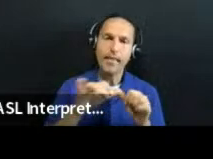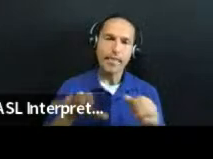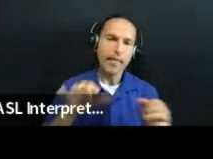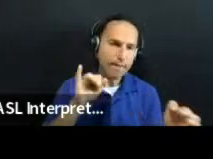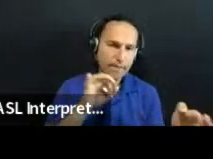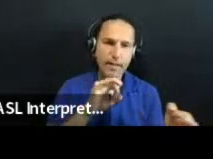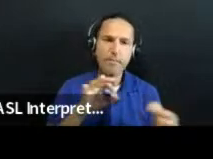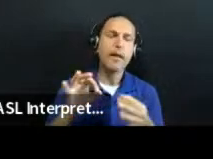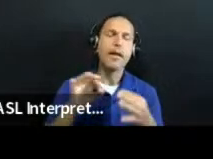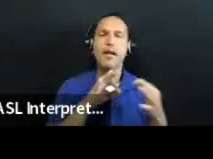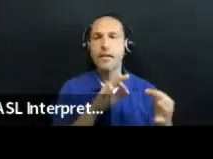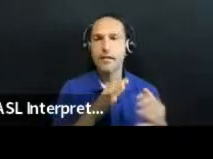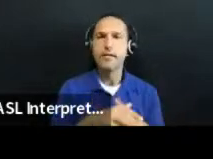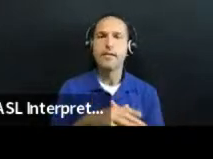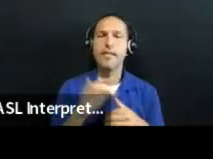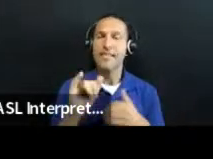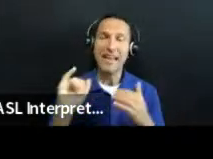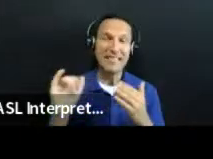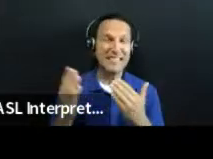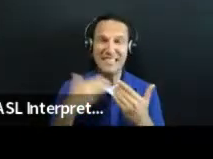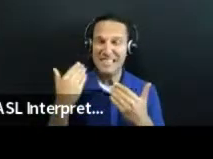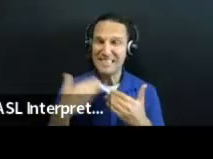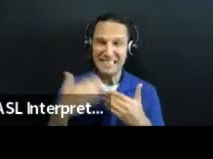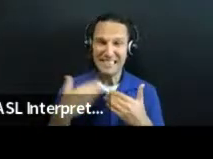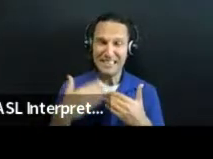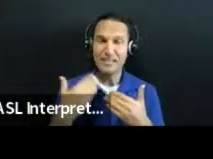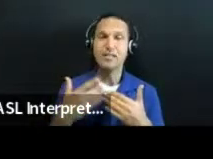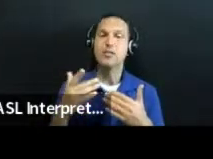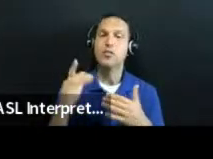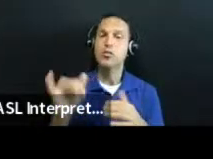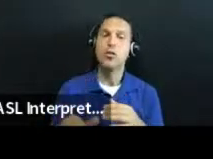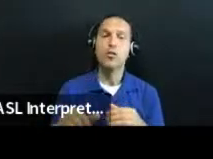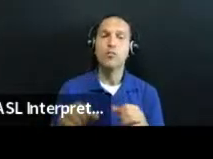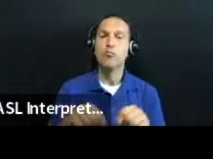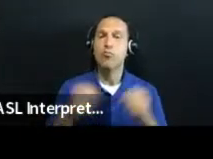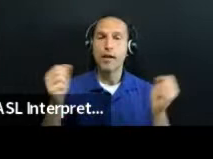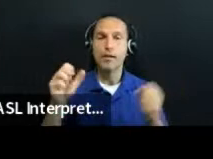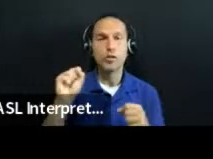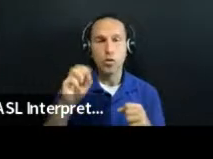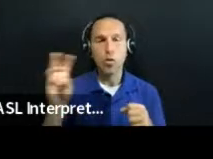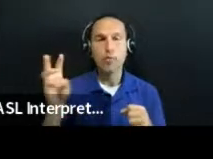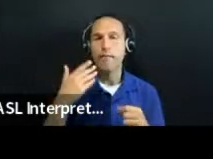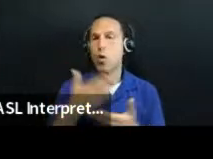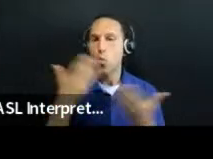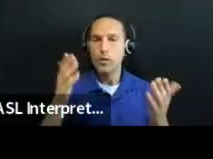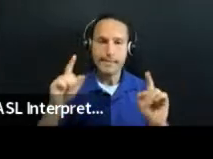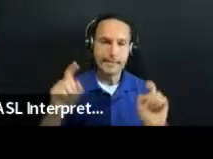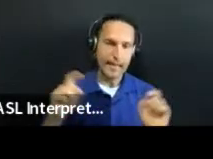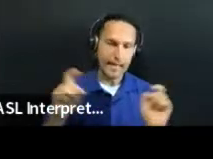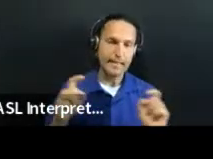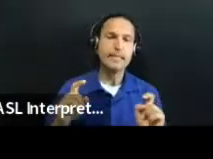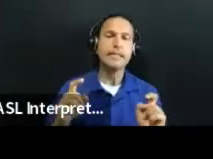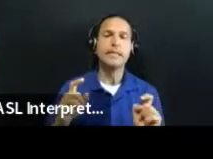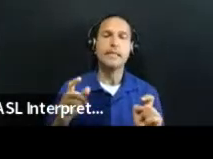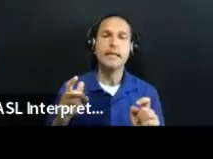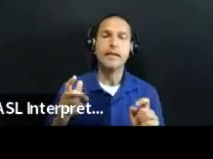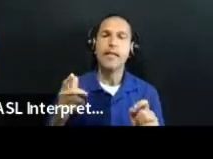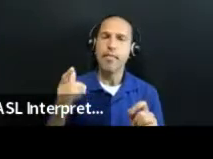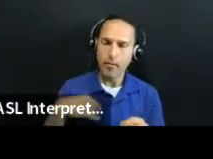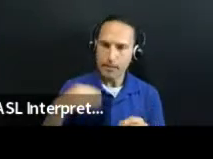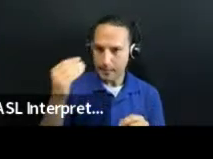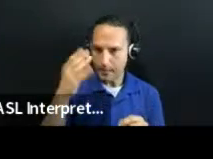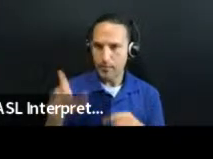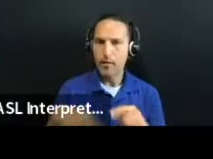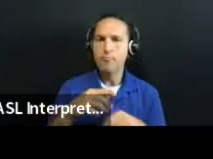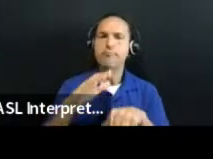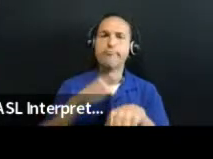feedback. It's easy to break software if you don't have testing. And this is one of the caveats I was going to say about